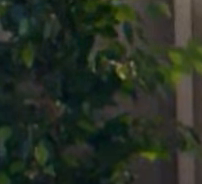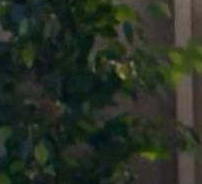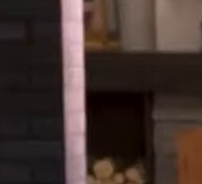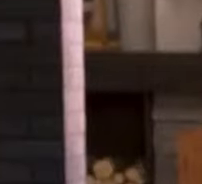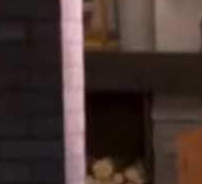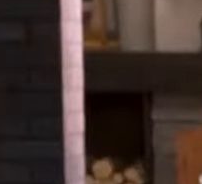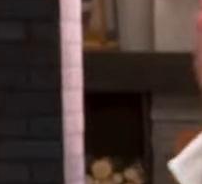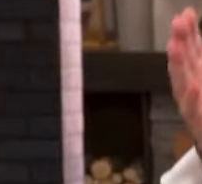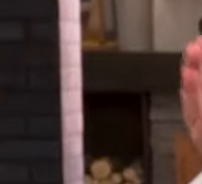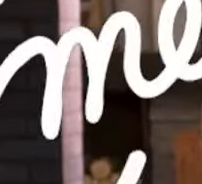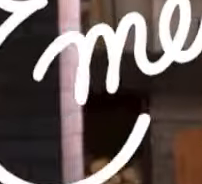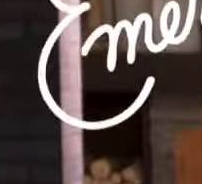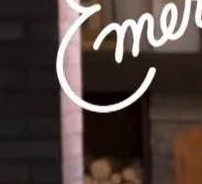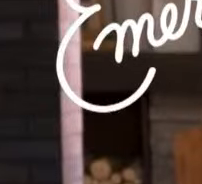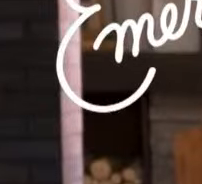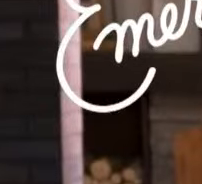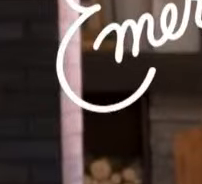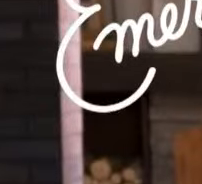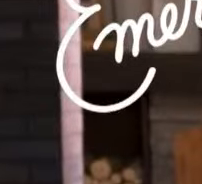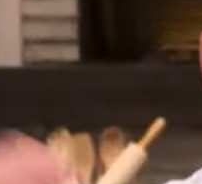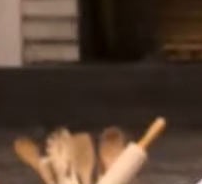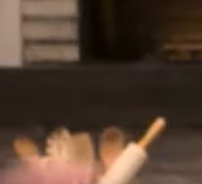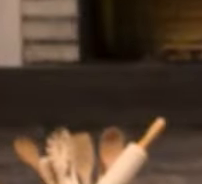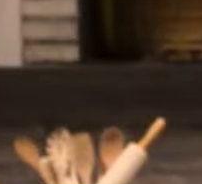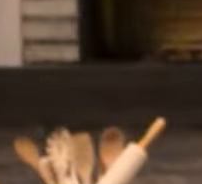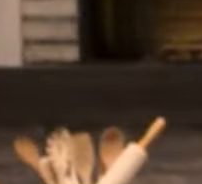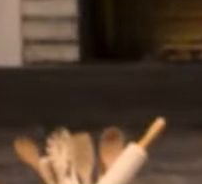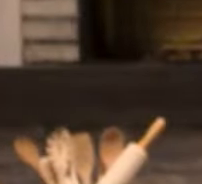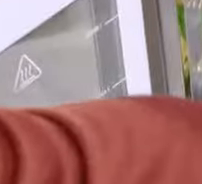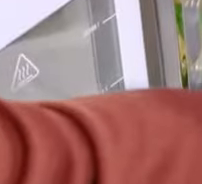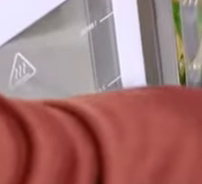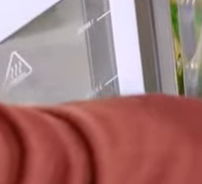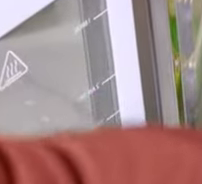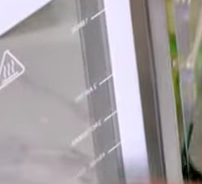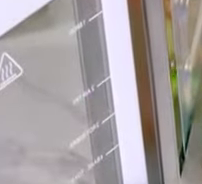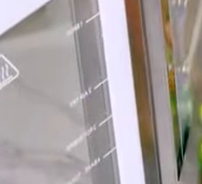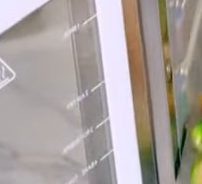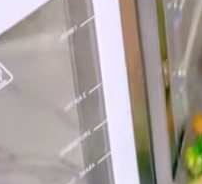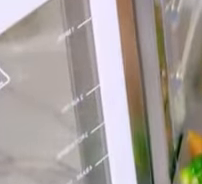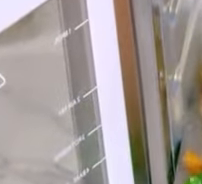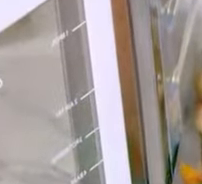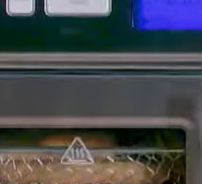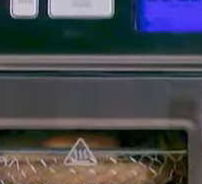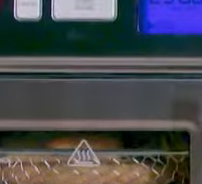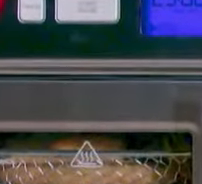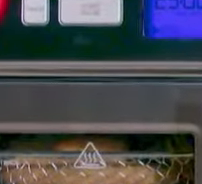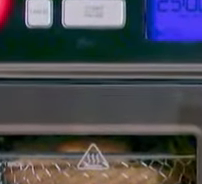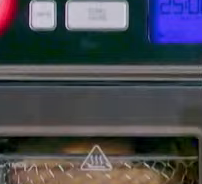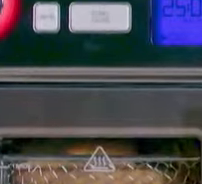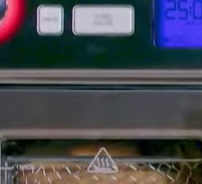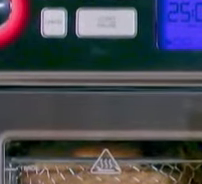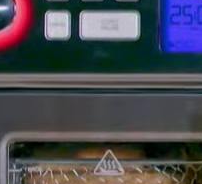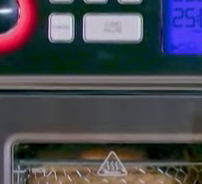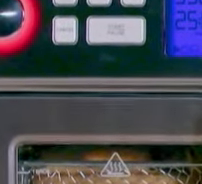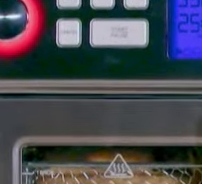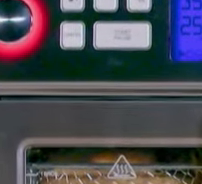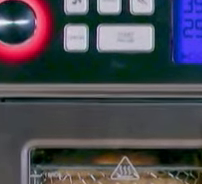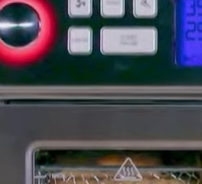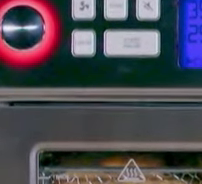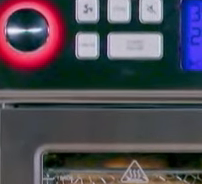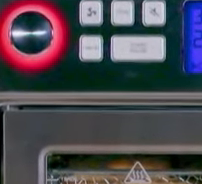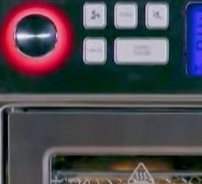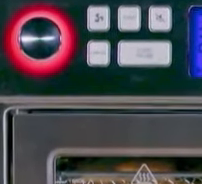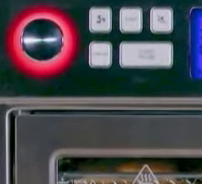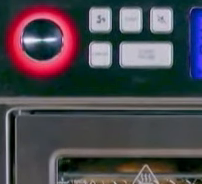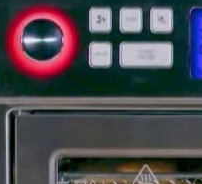now. Hey, everyone. Emeril Lagasse here, and I'm so excited to tell you about my biggest air fryer yet. Introducing Emeril Lagasse's